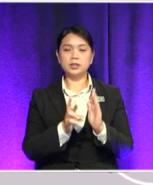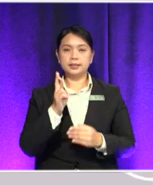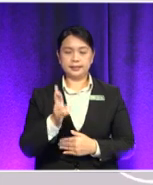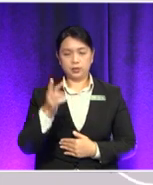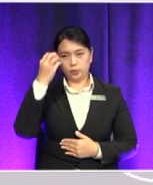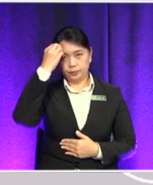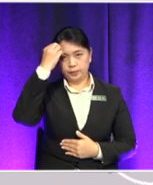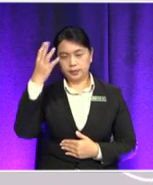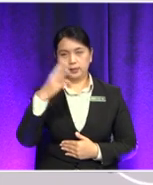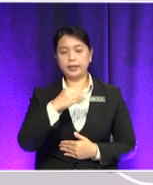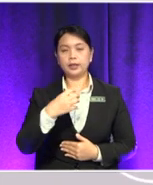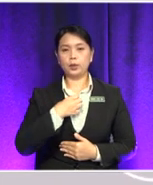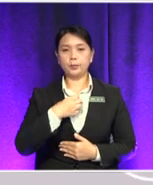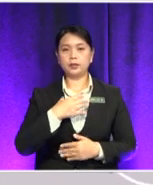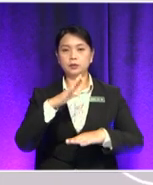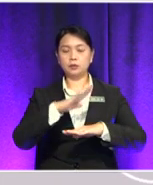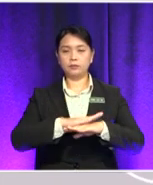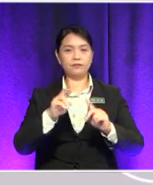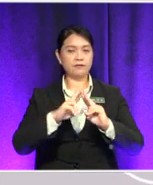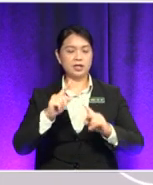various issues.